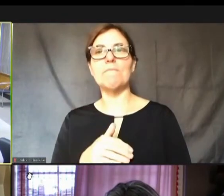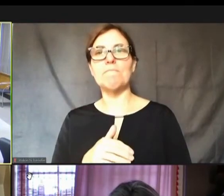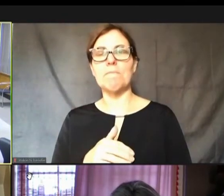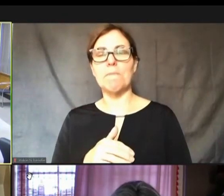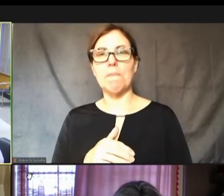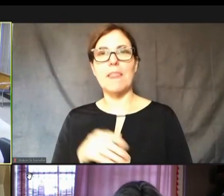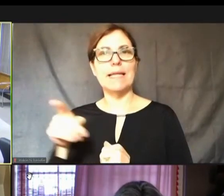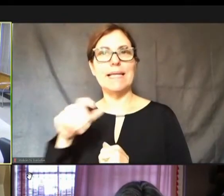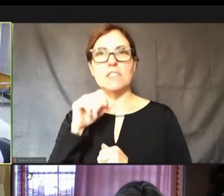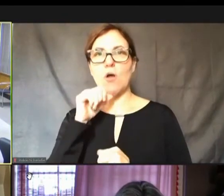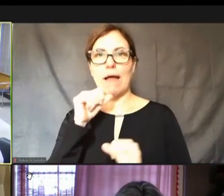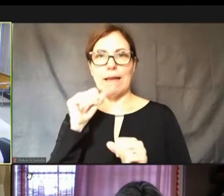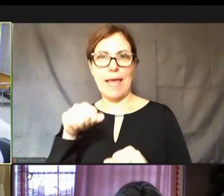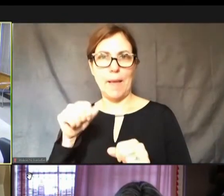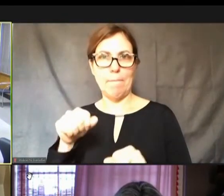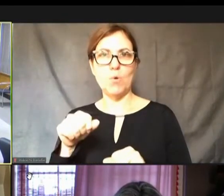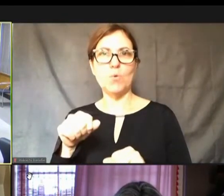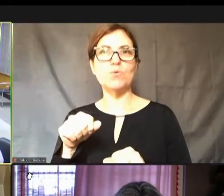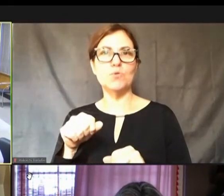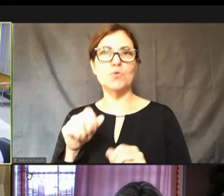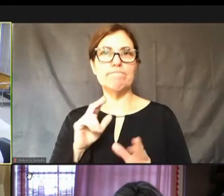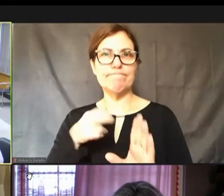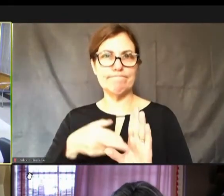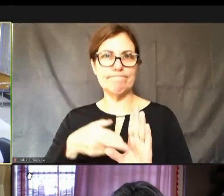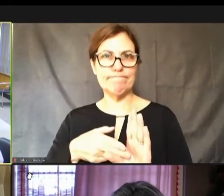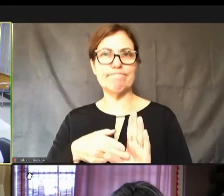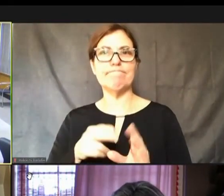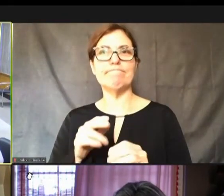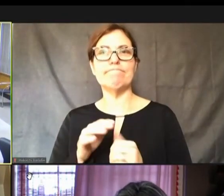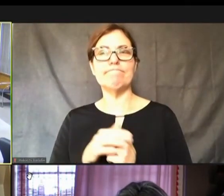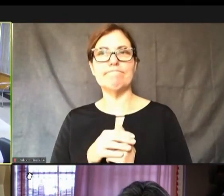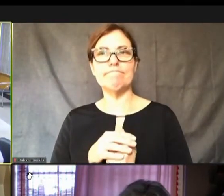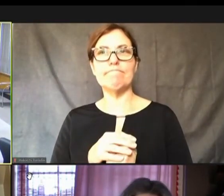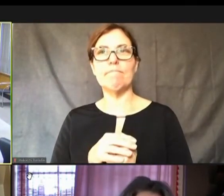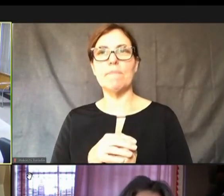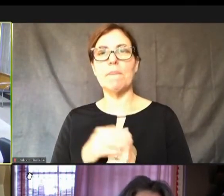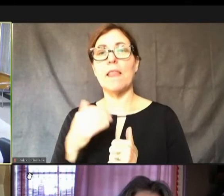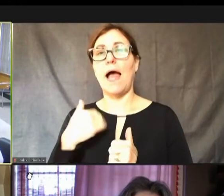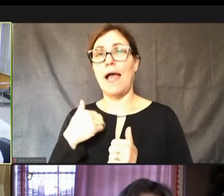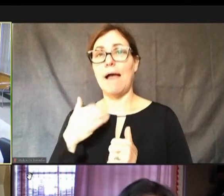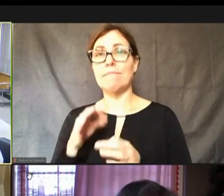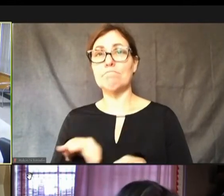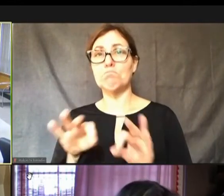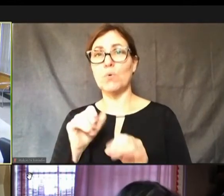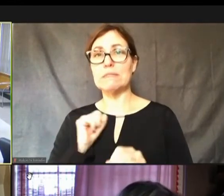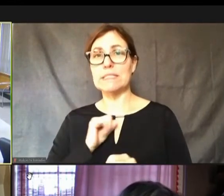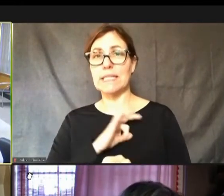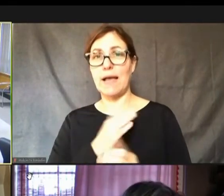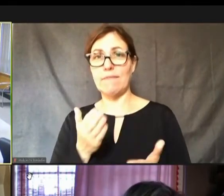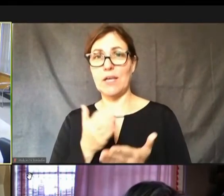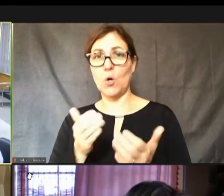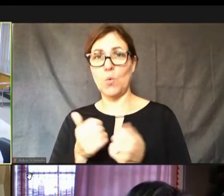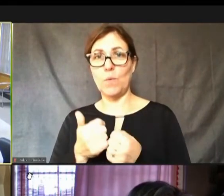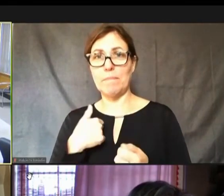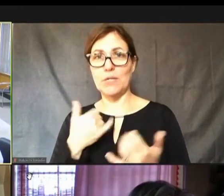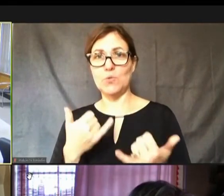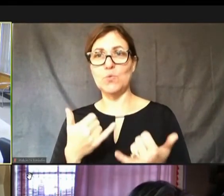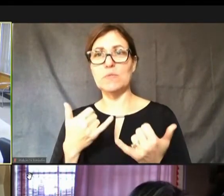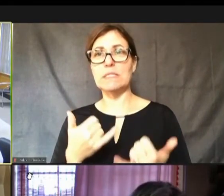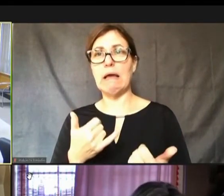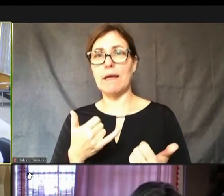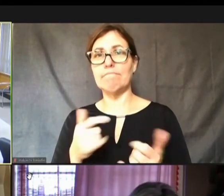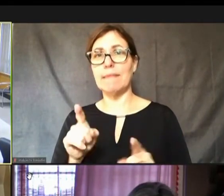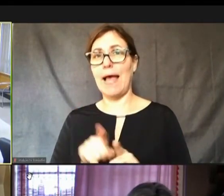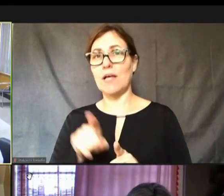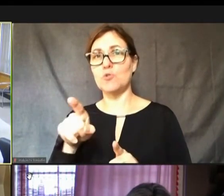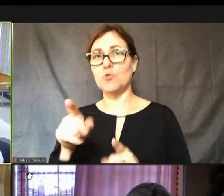able to sit in. I have key staff with me today, and as you requested,